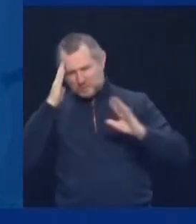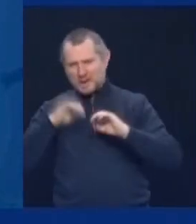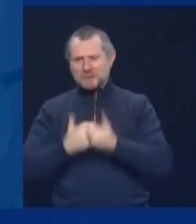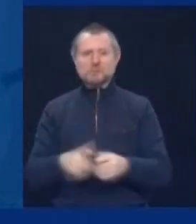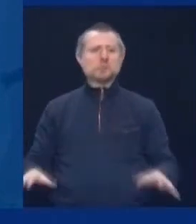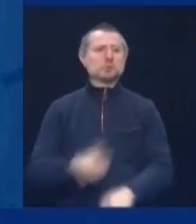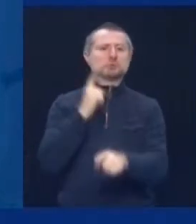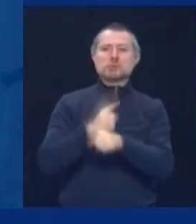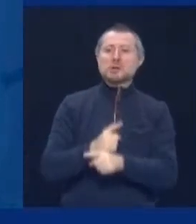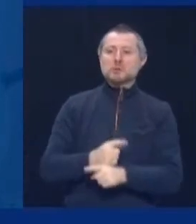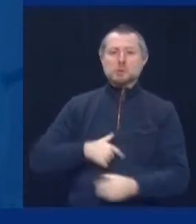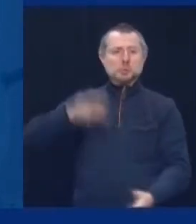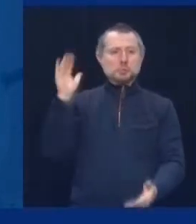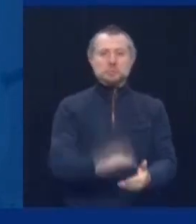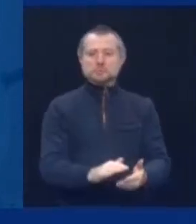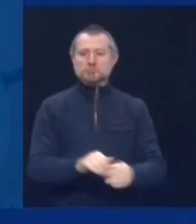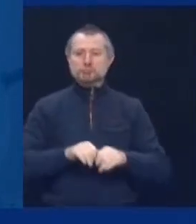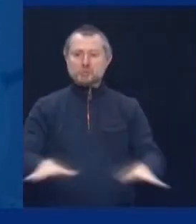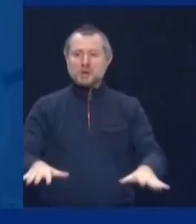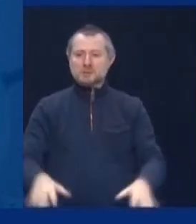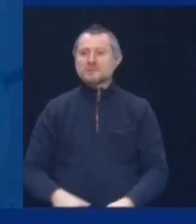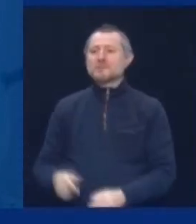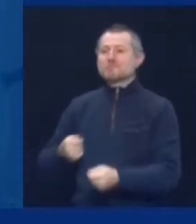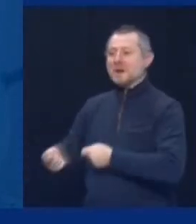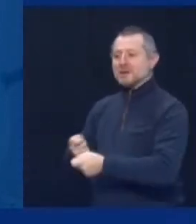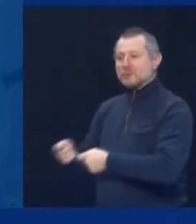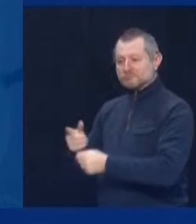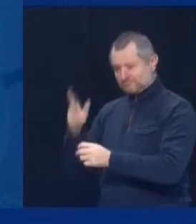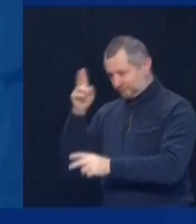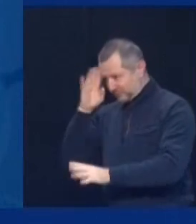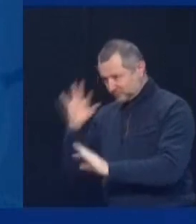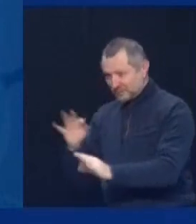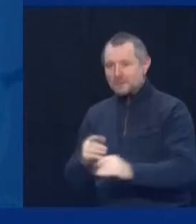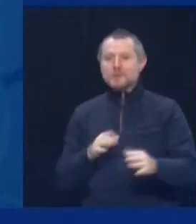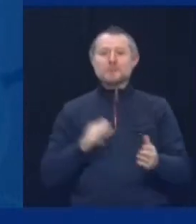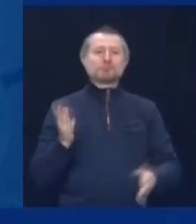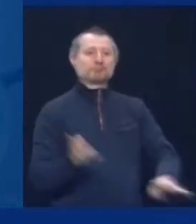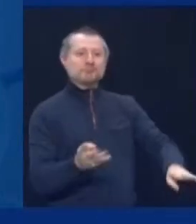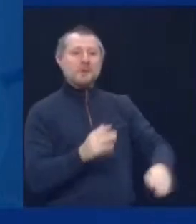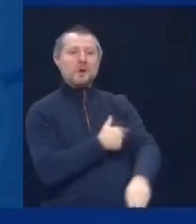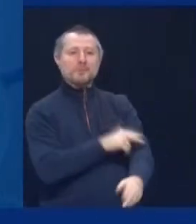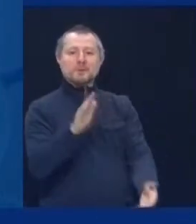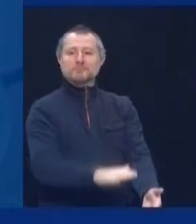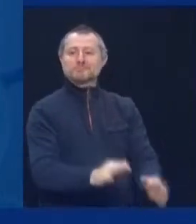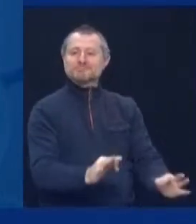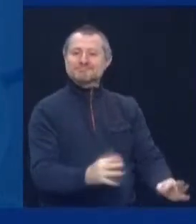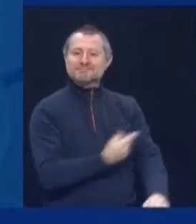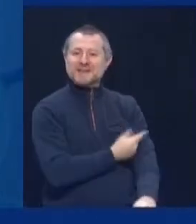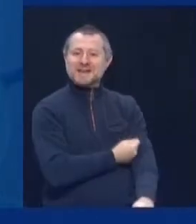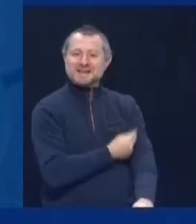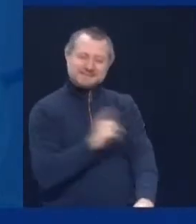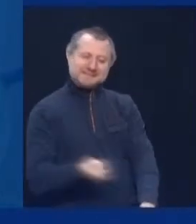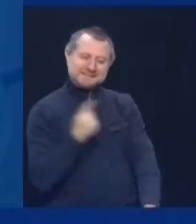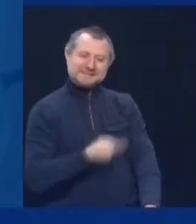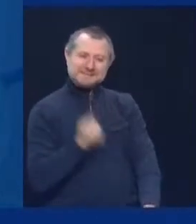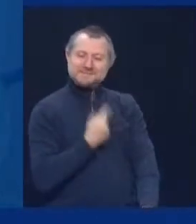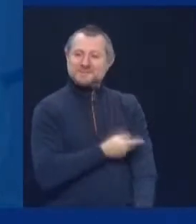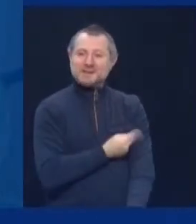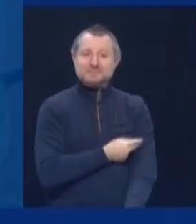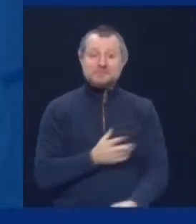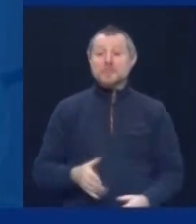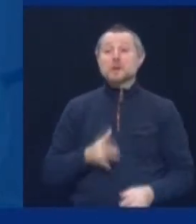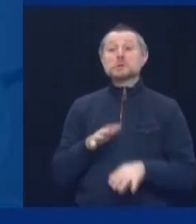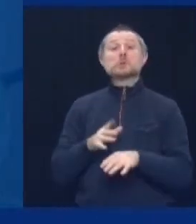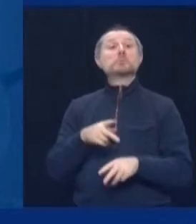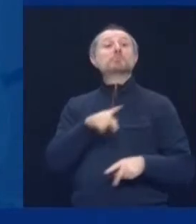manage the hospitals, administer the vaccine. Slow the spread. Personal responsibility, small home